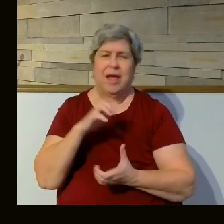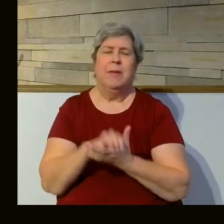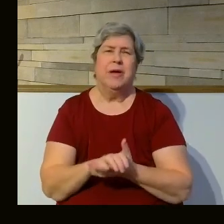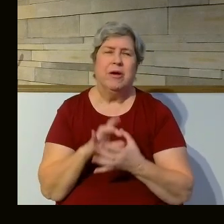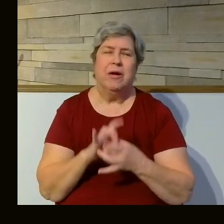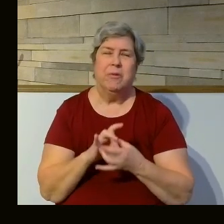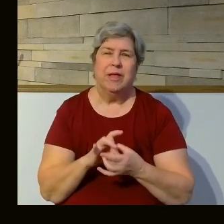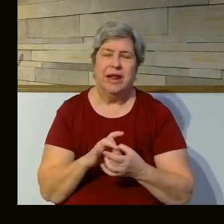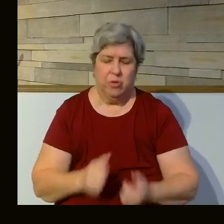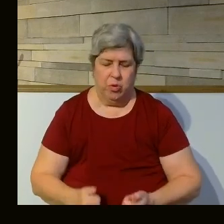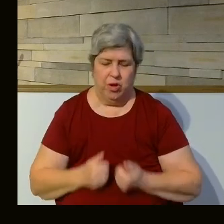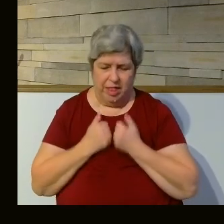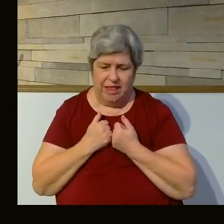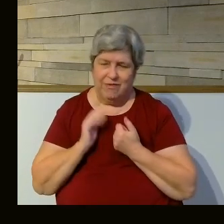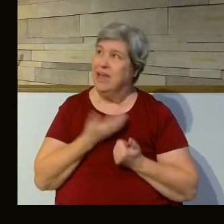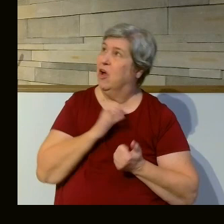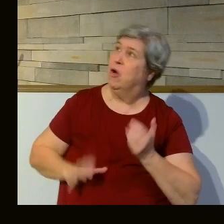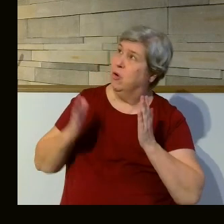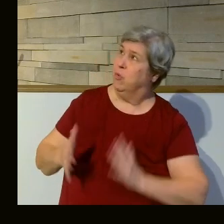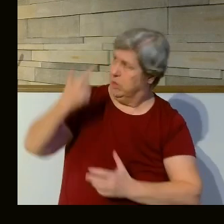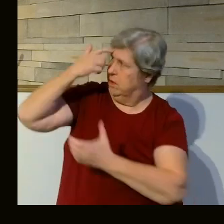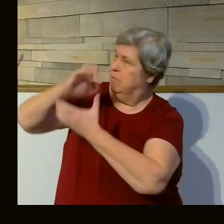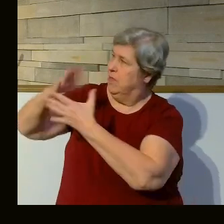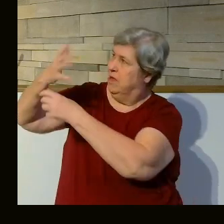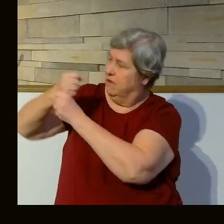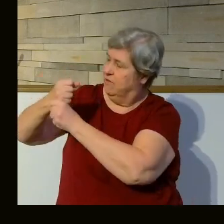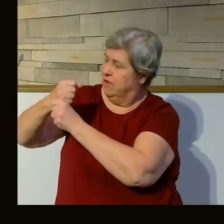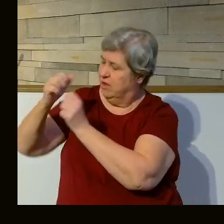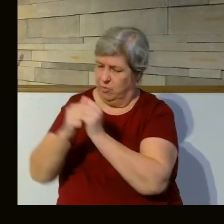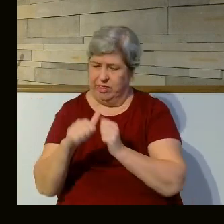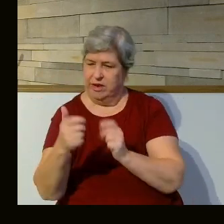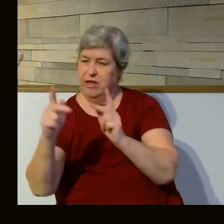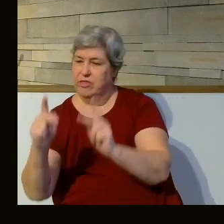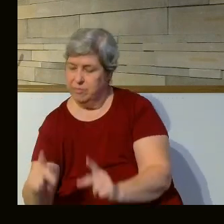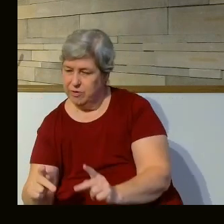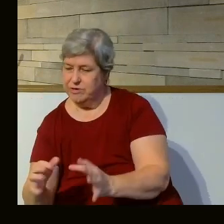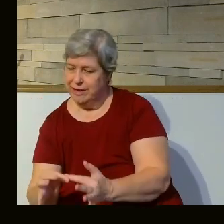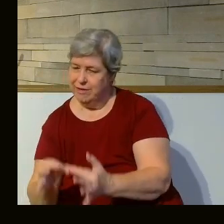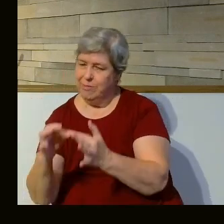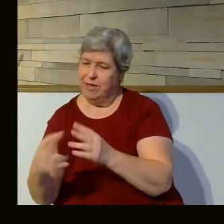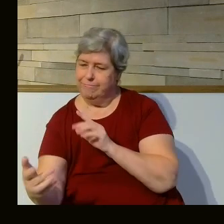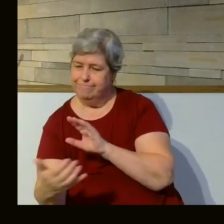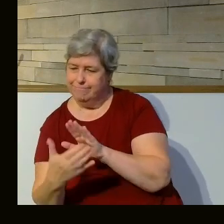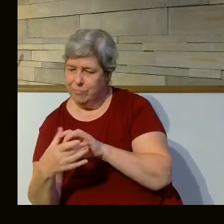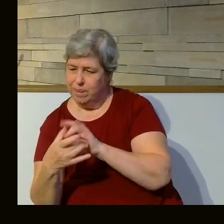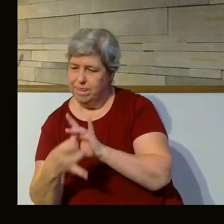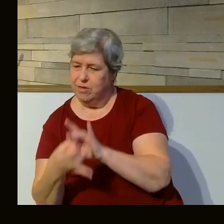about living out our Christian faith with someone who is special, who is close to